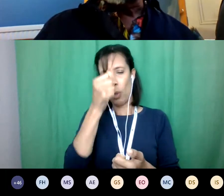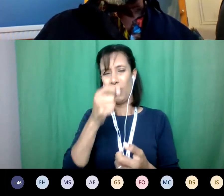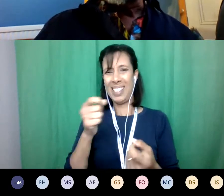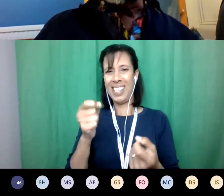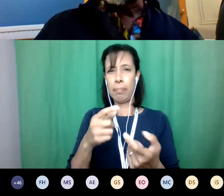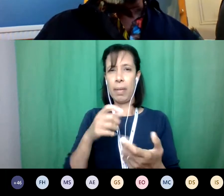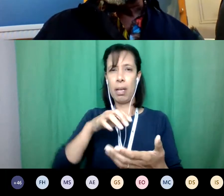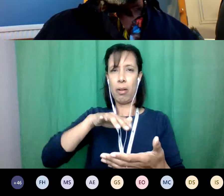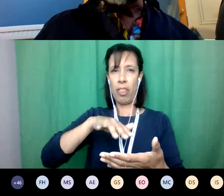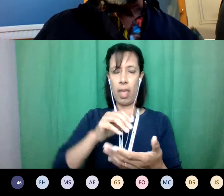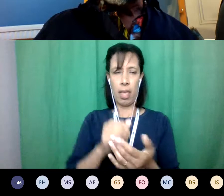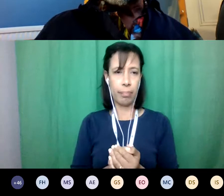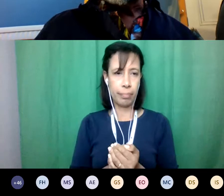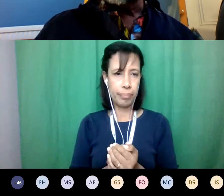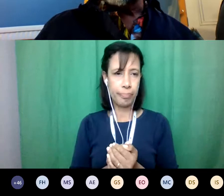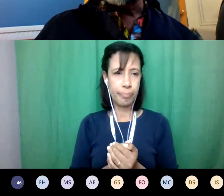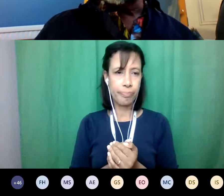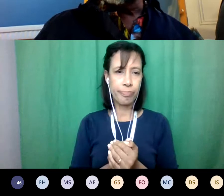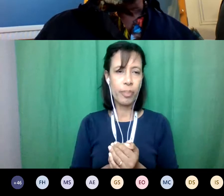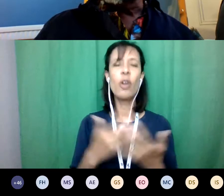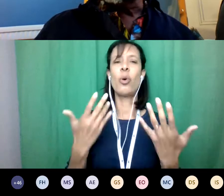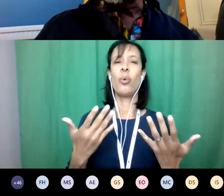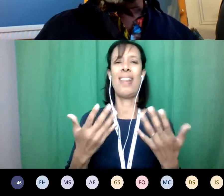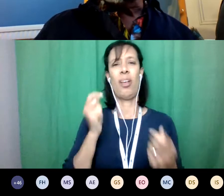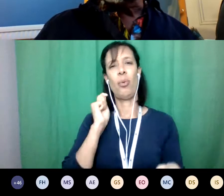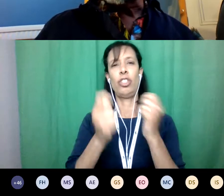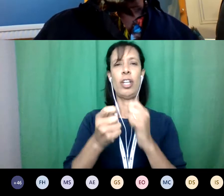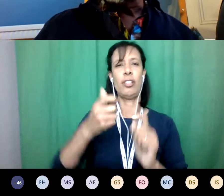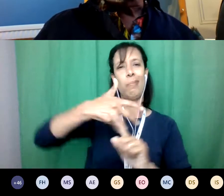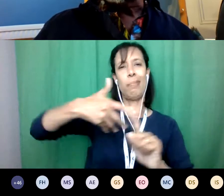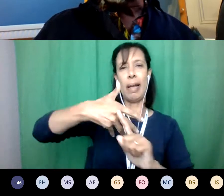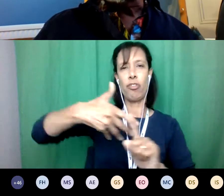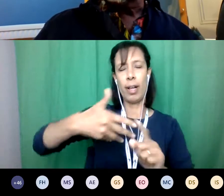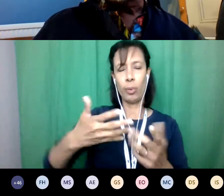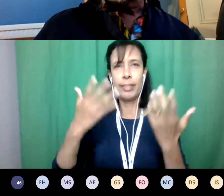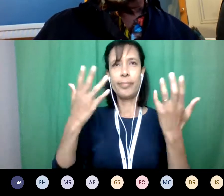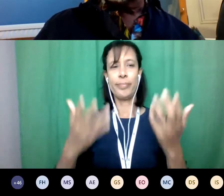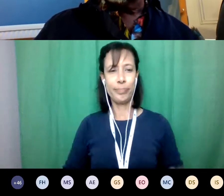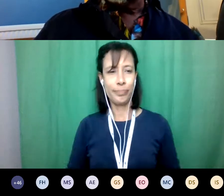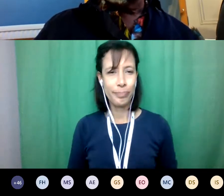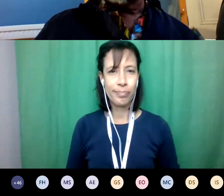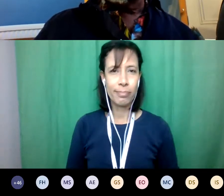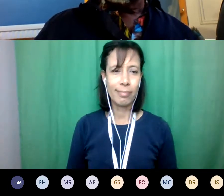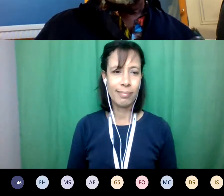different background now. I've had enough of that one. I'm going to move into a different sort of space. This looks rather nice.